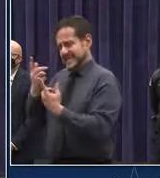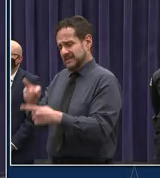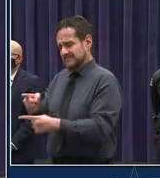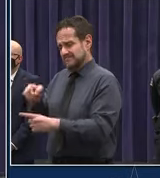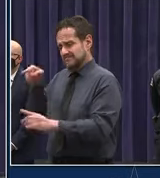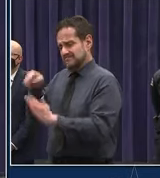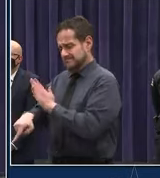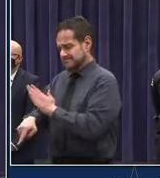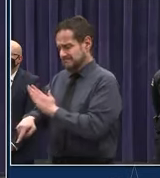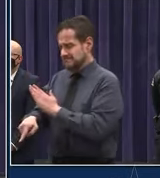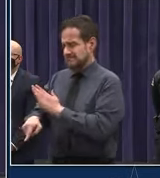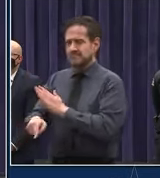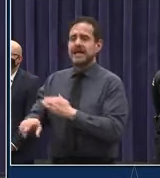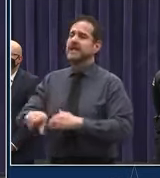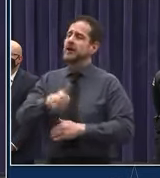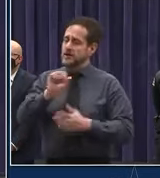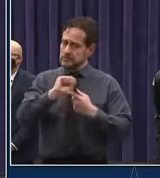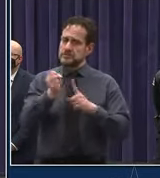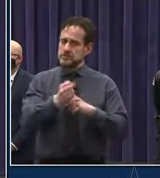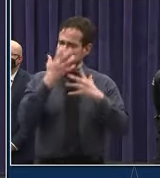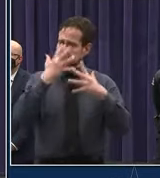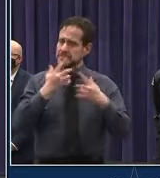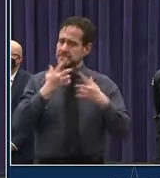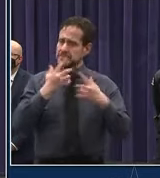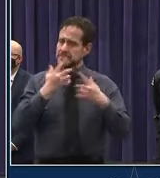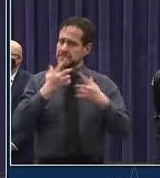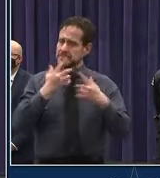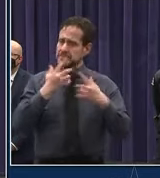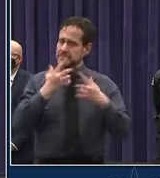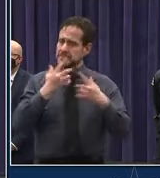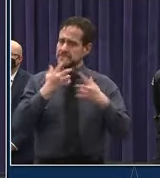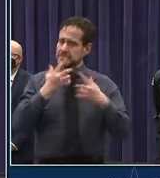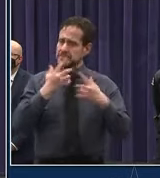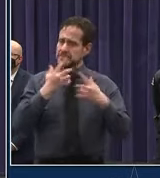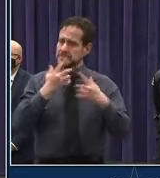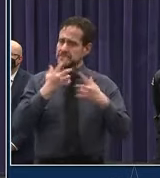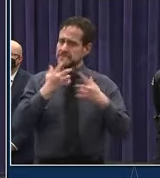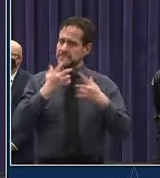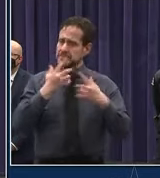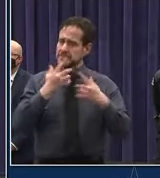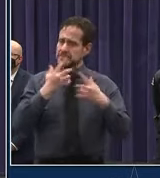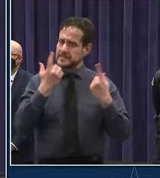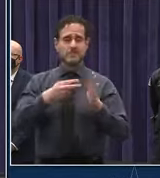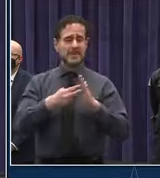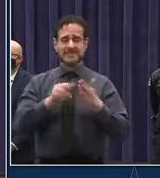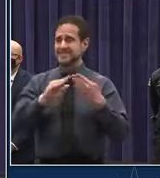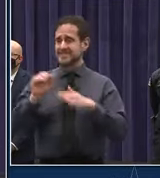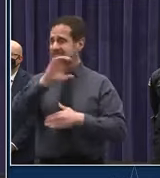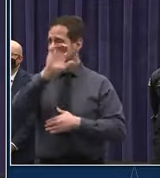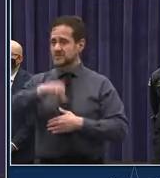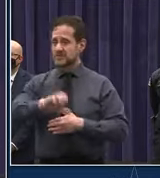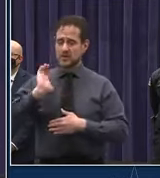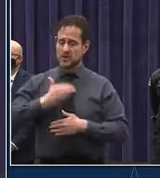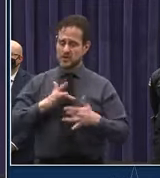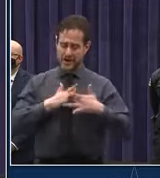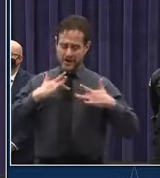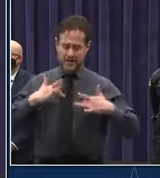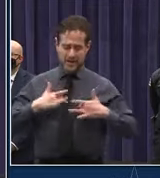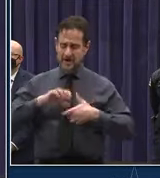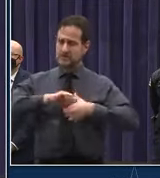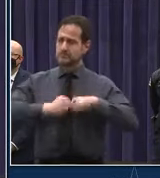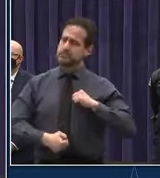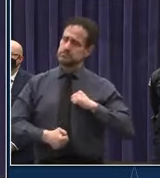your wards. Ladies and gentlemen, we've lost too many children to violence in Chicago.